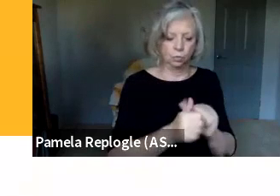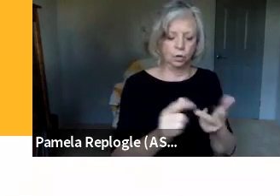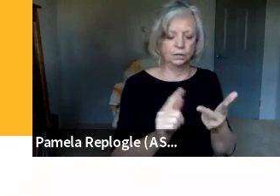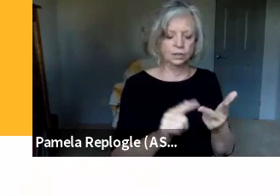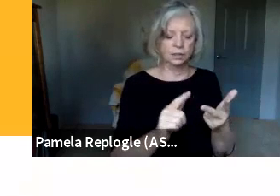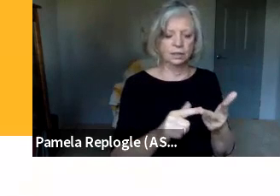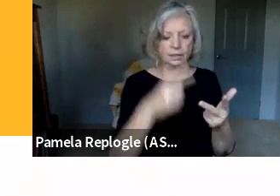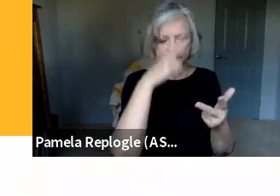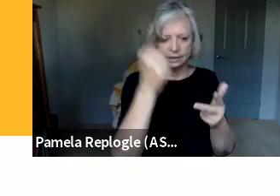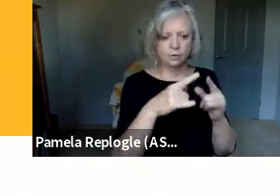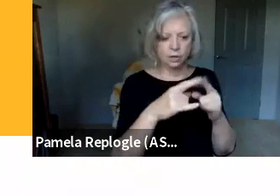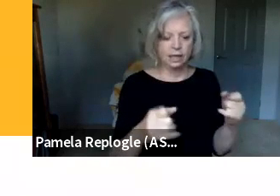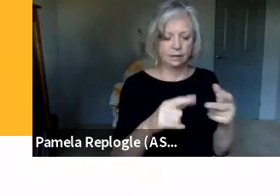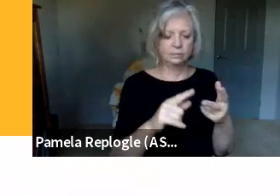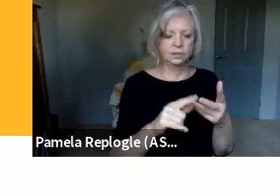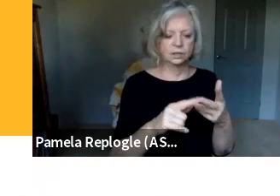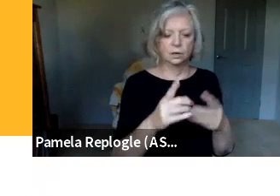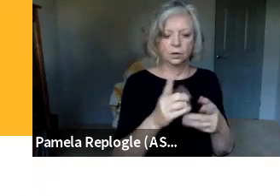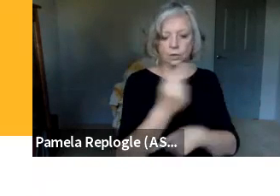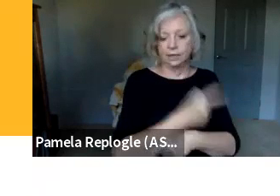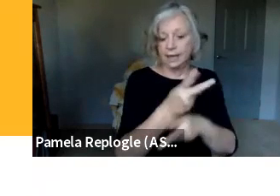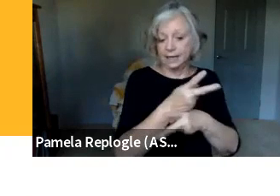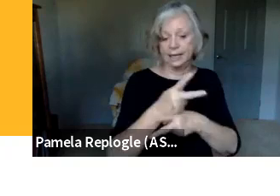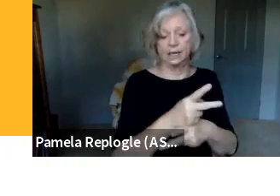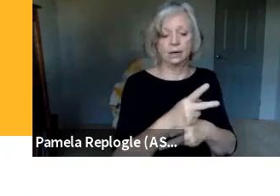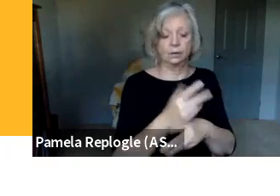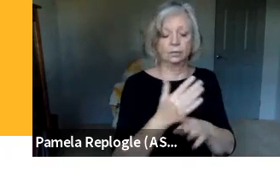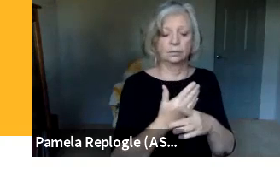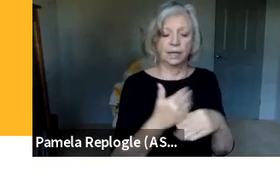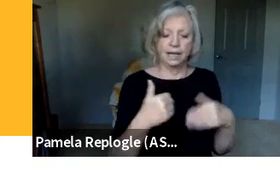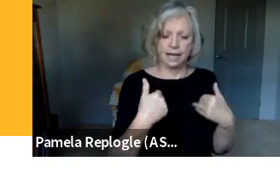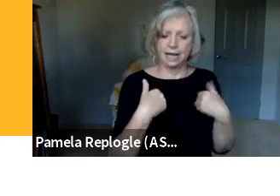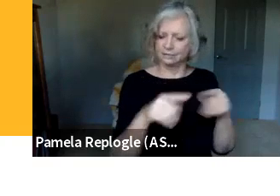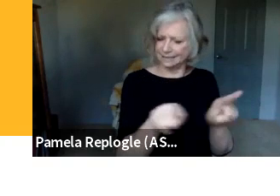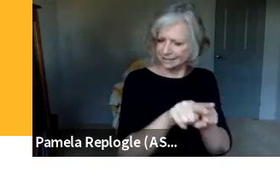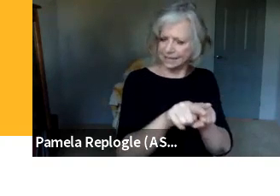and preschools have the same requirements as schools?